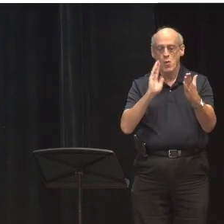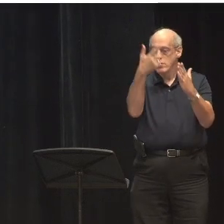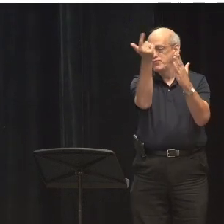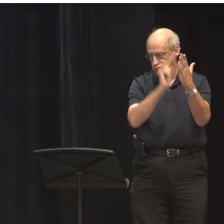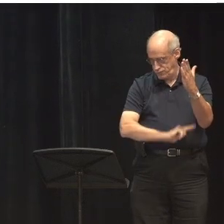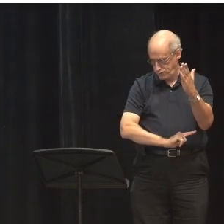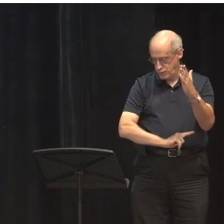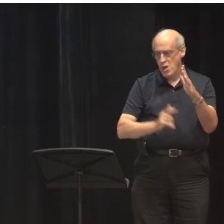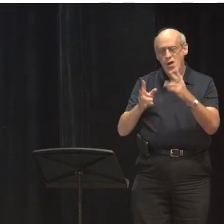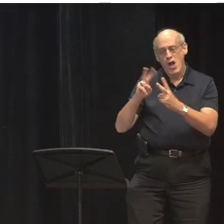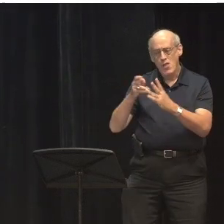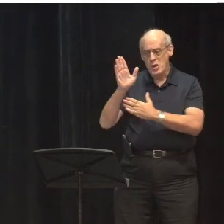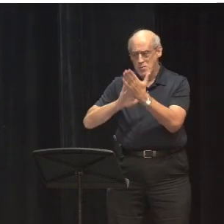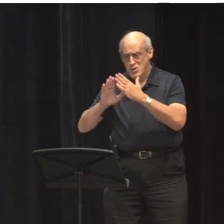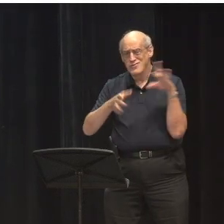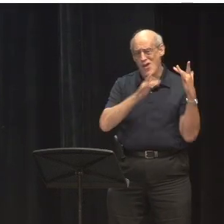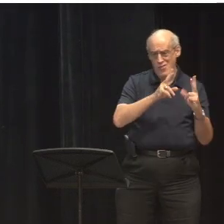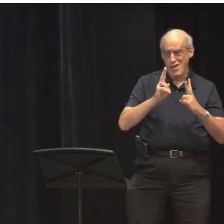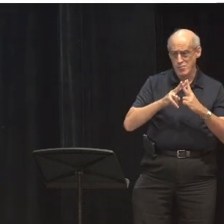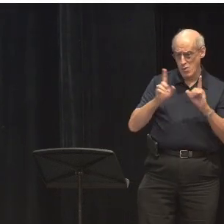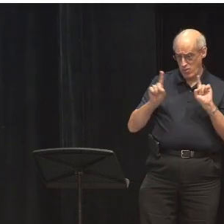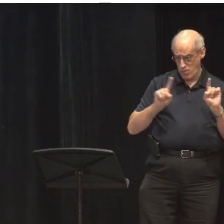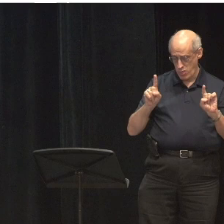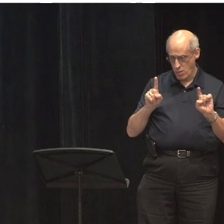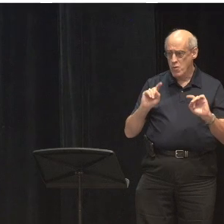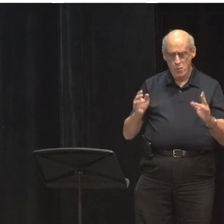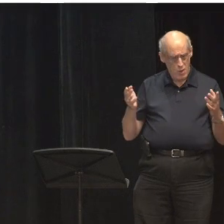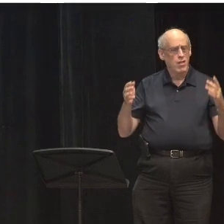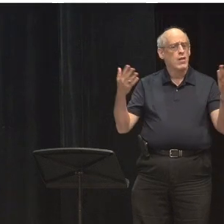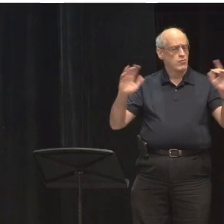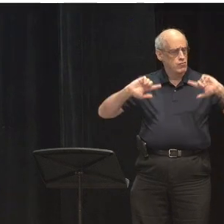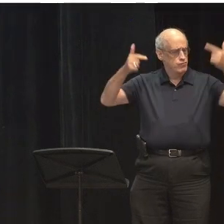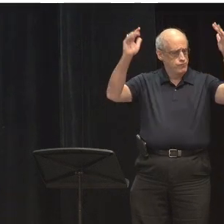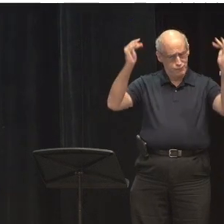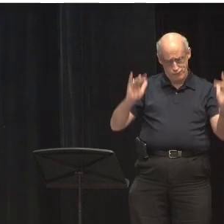in person as well as online, and we want to make sure we get to everybody tonight.